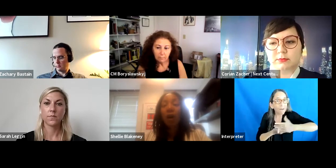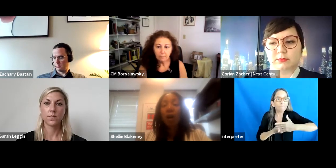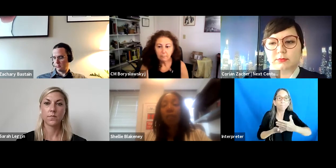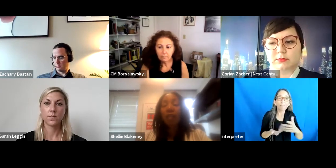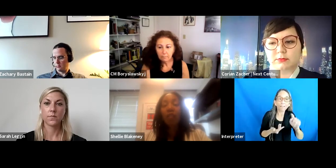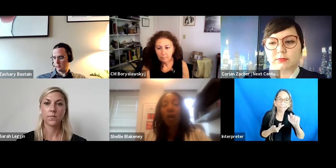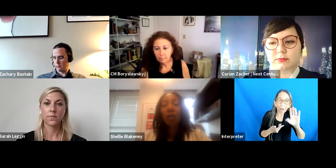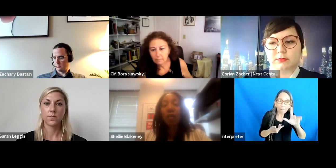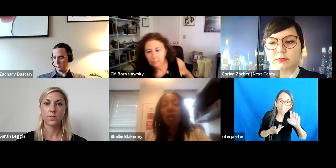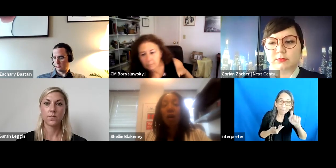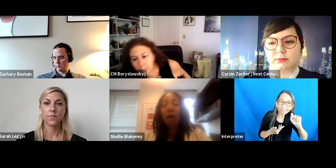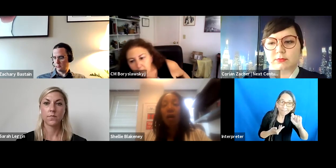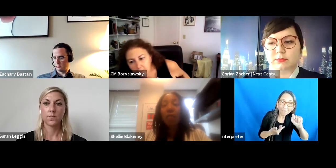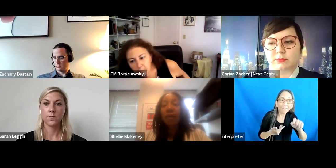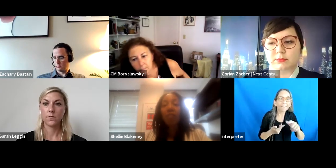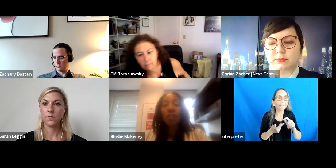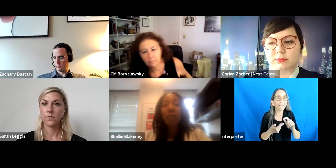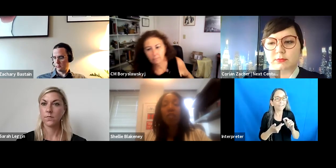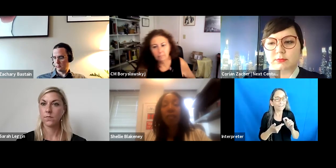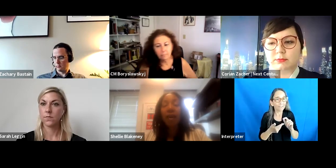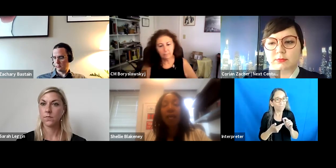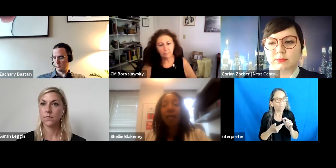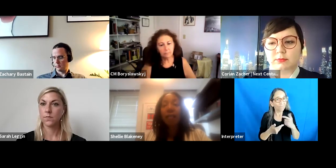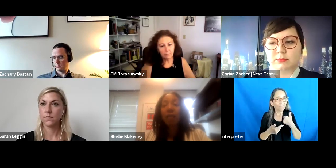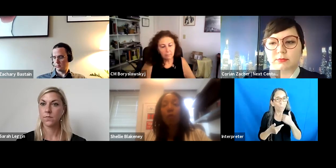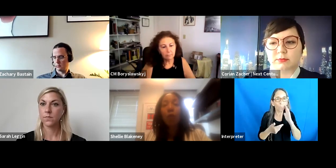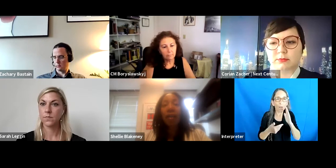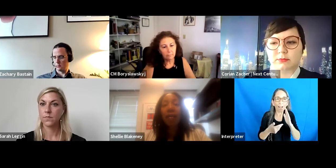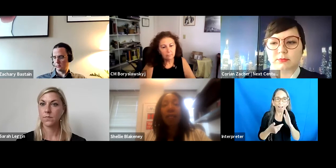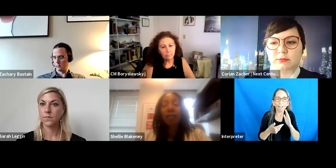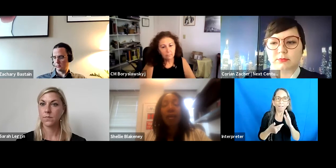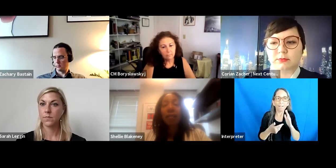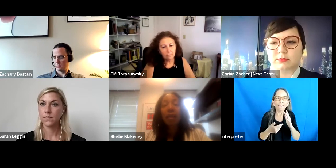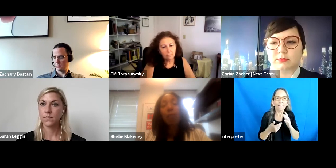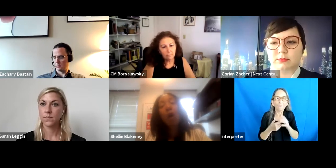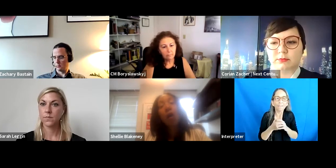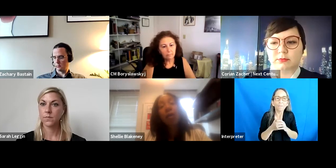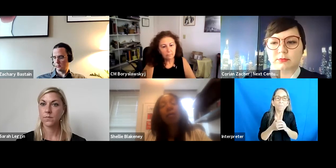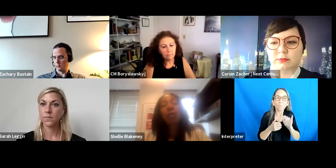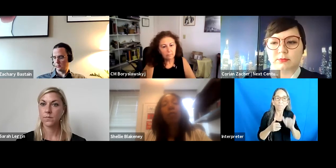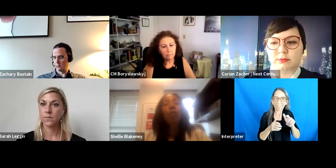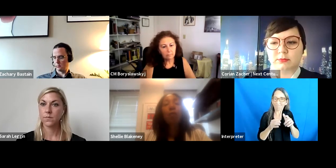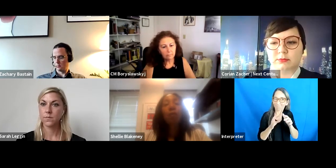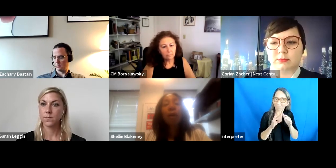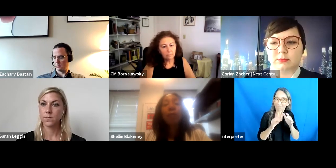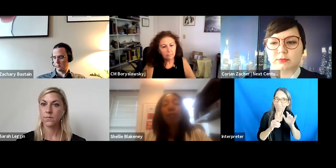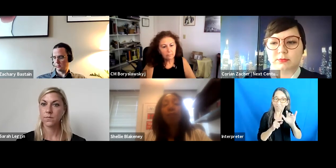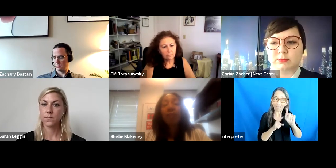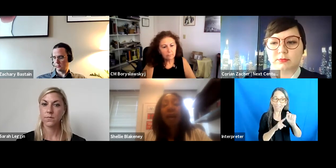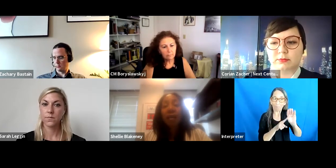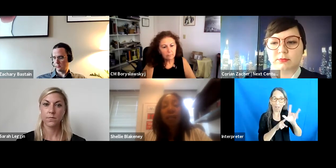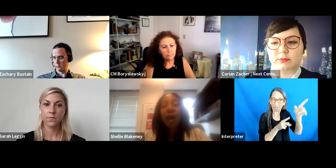also touch on and just mention that T-Mobile is taking part in some of the